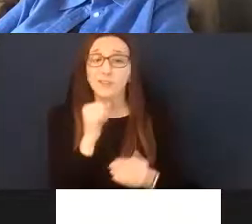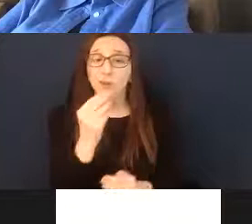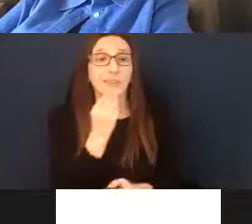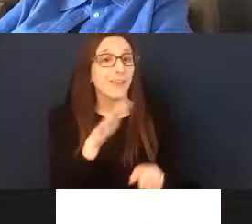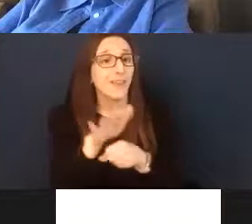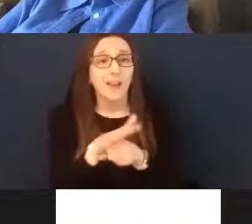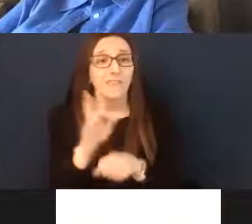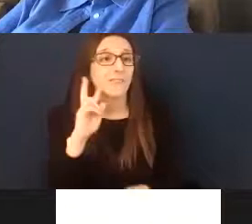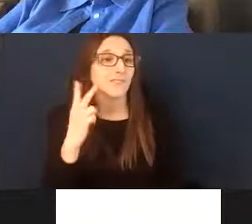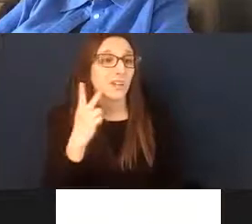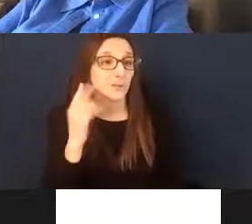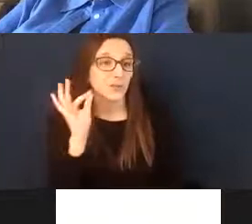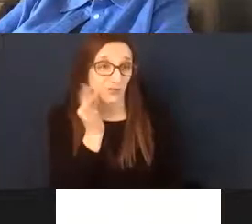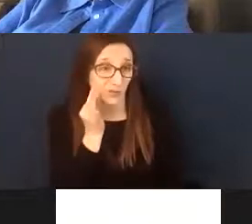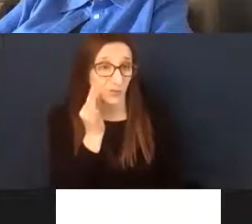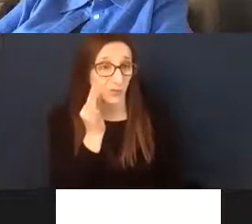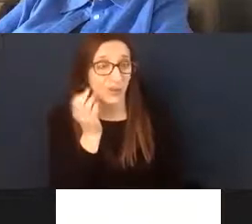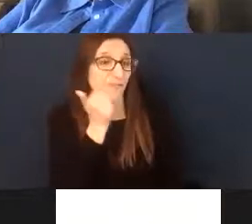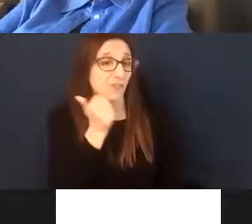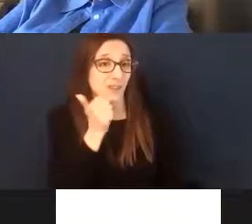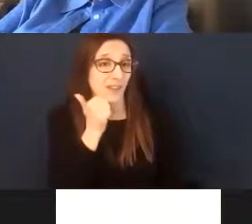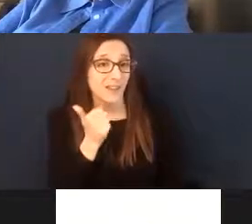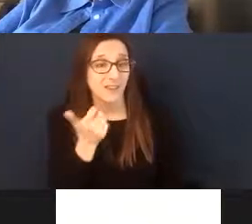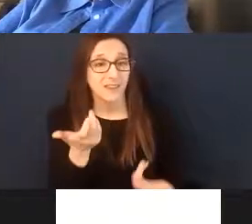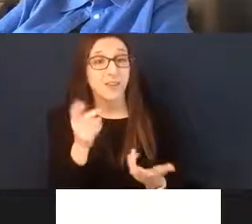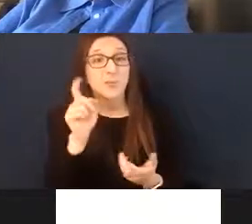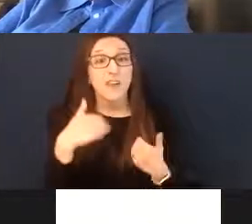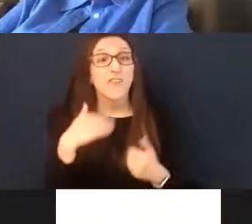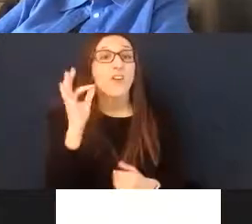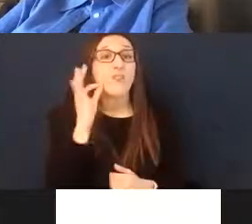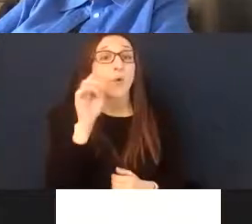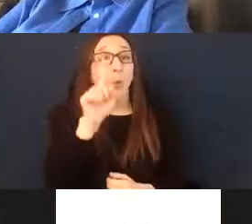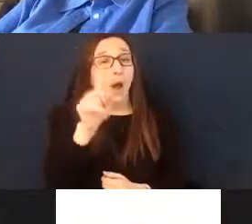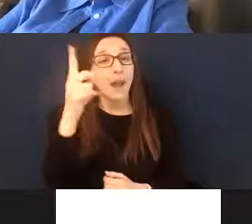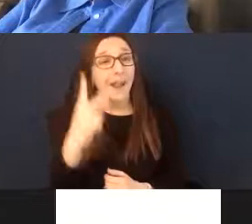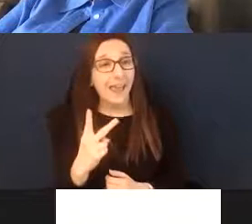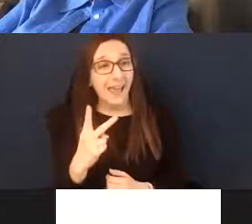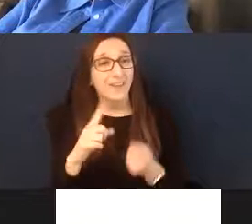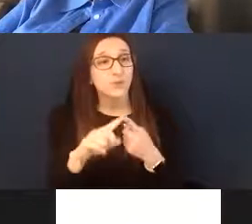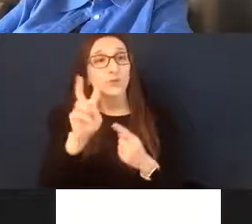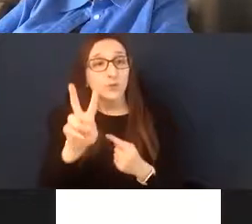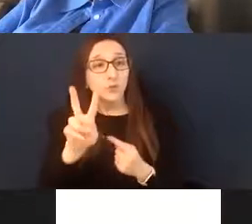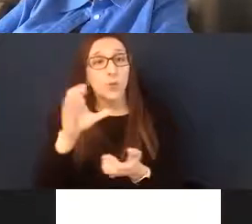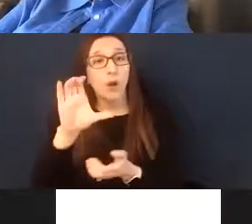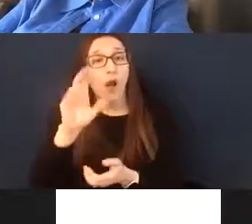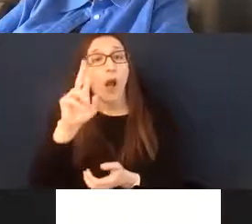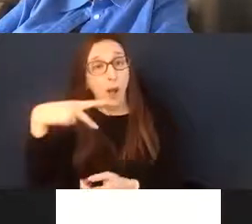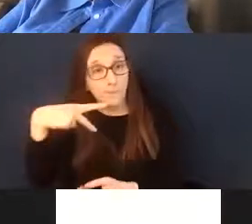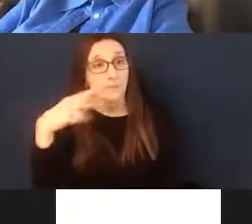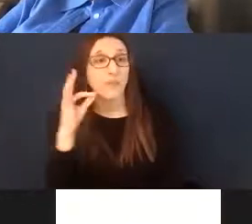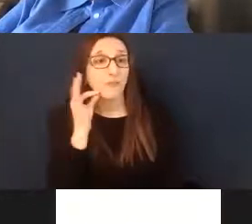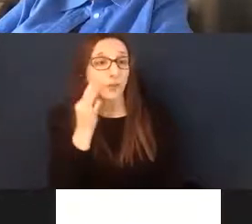The recommended amount of fruit every single day is 1.5 to 2 cups, and